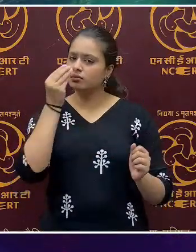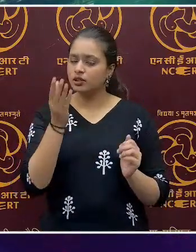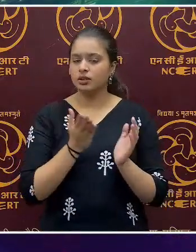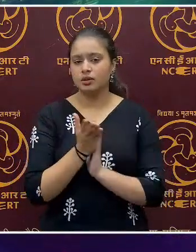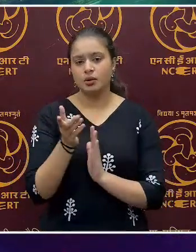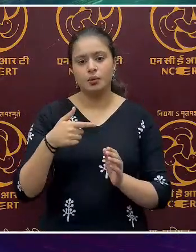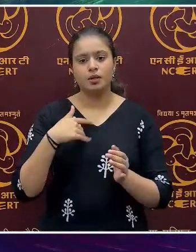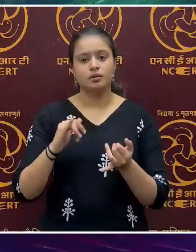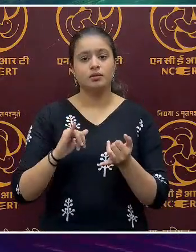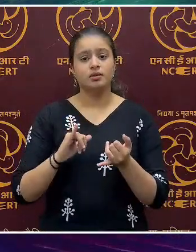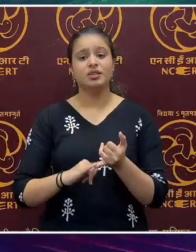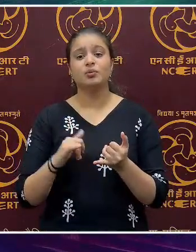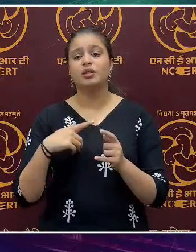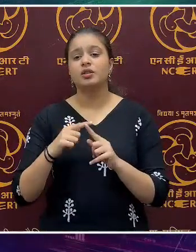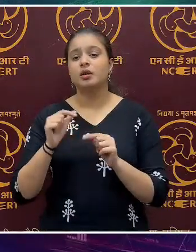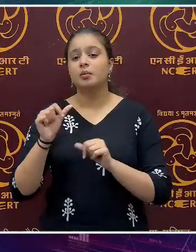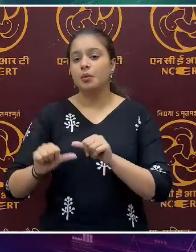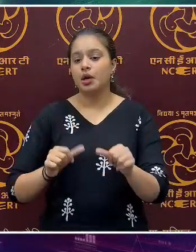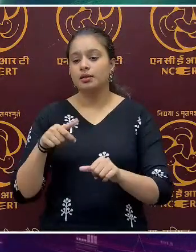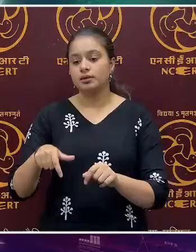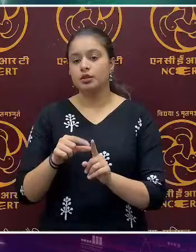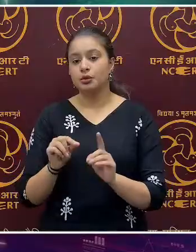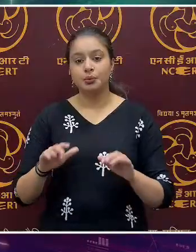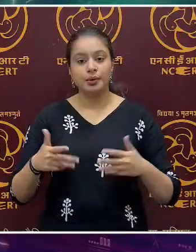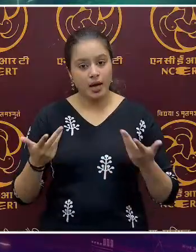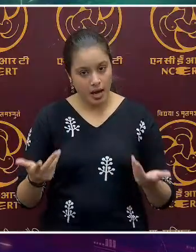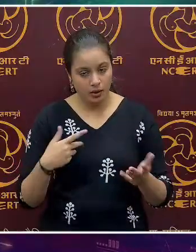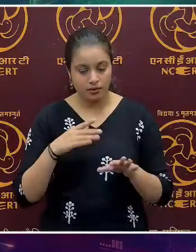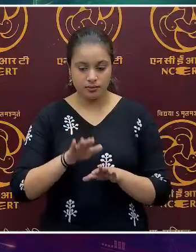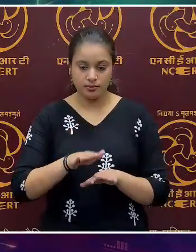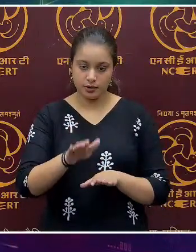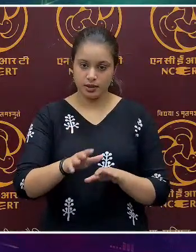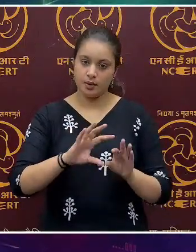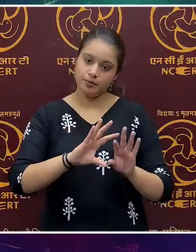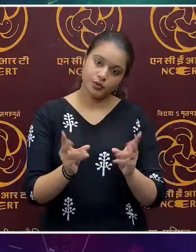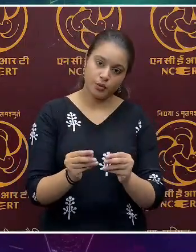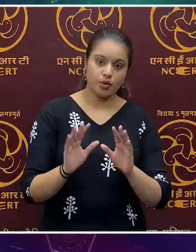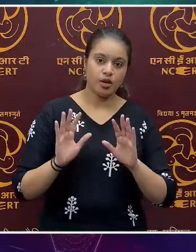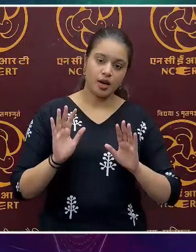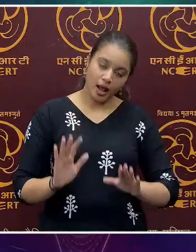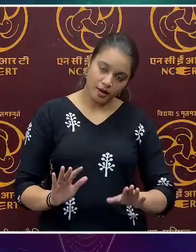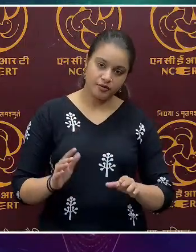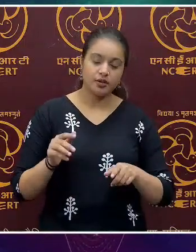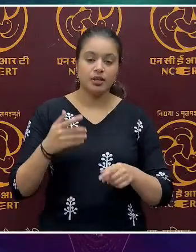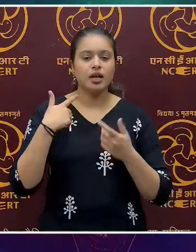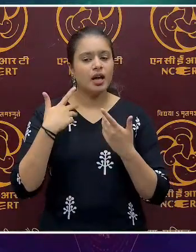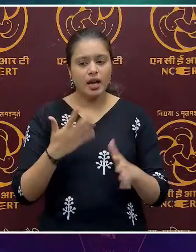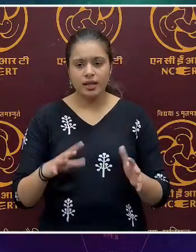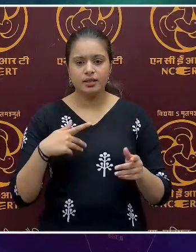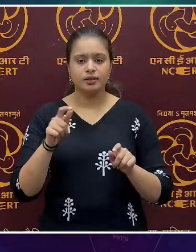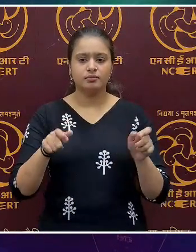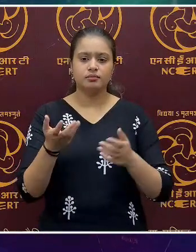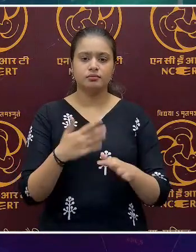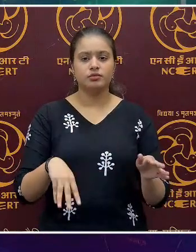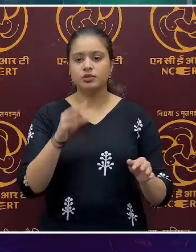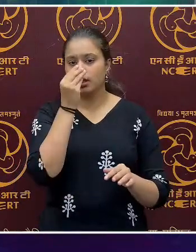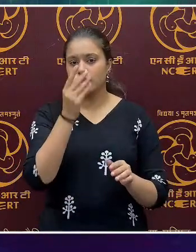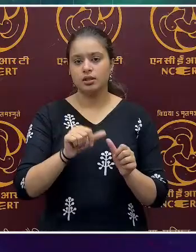this simulation procedure, like how to perform this simulation. So by the help of this simulation procedure, any user can perform this